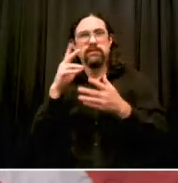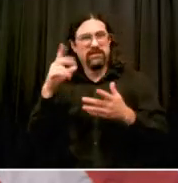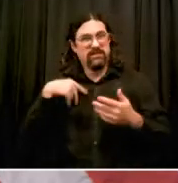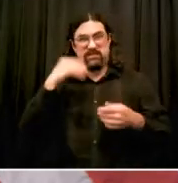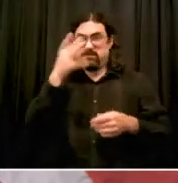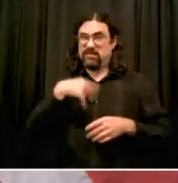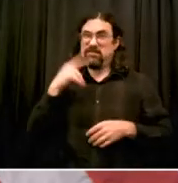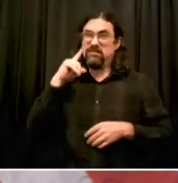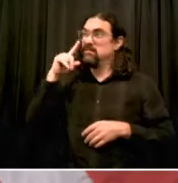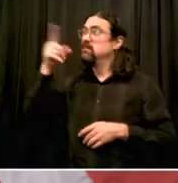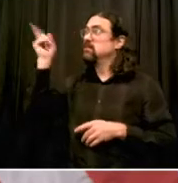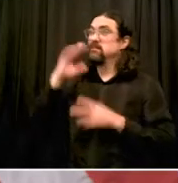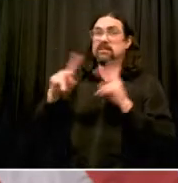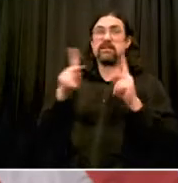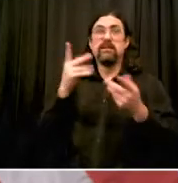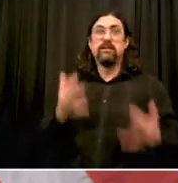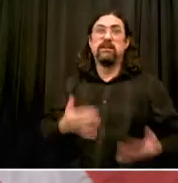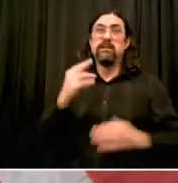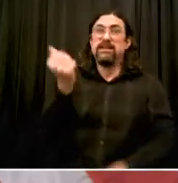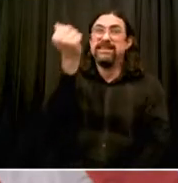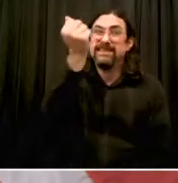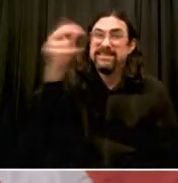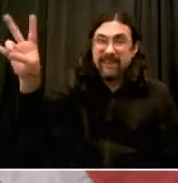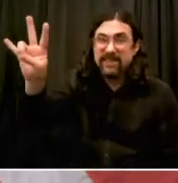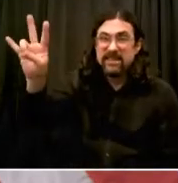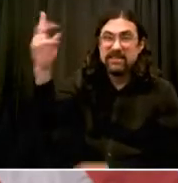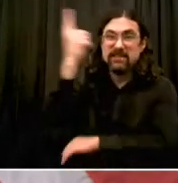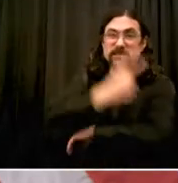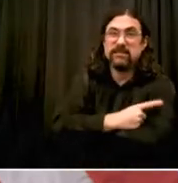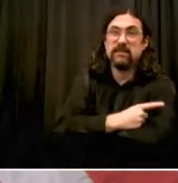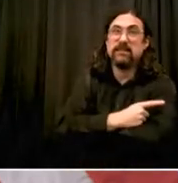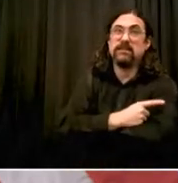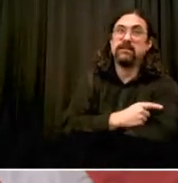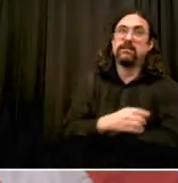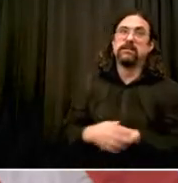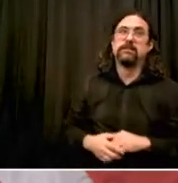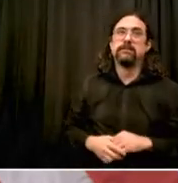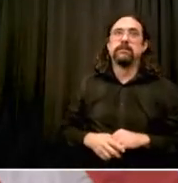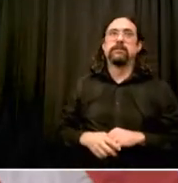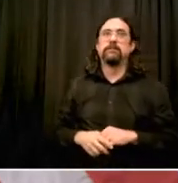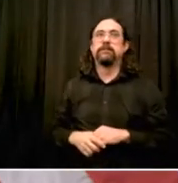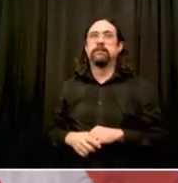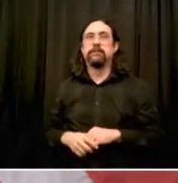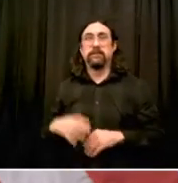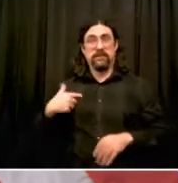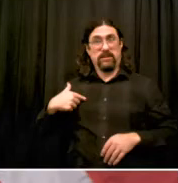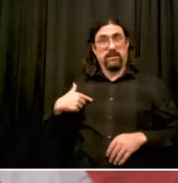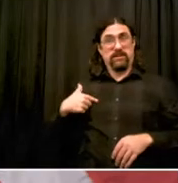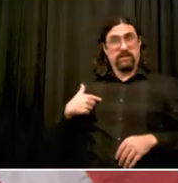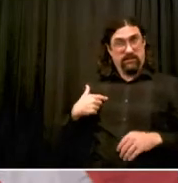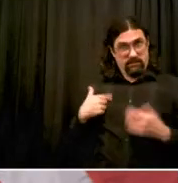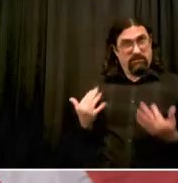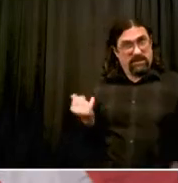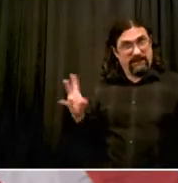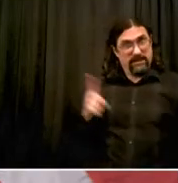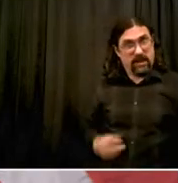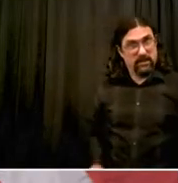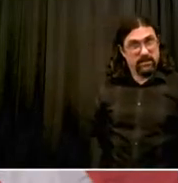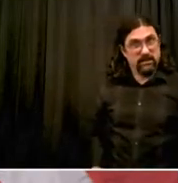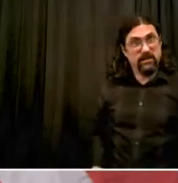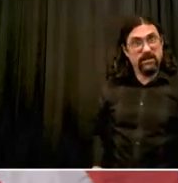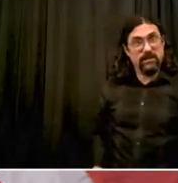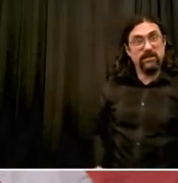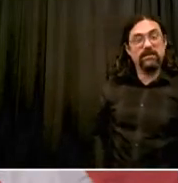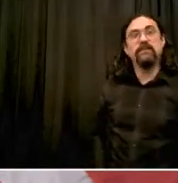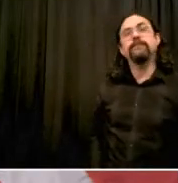17 days. That really is unacceptable, and I would be happy to personally help to follow up on this if you'd allow me. We need to get answers way faster than